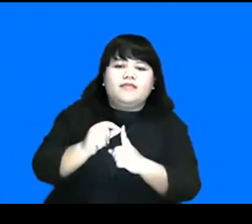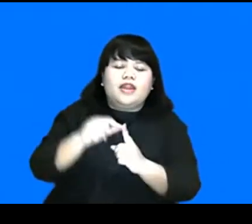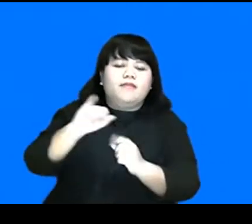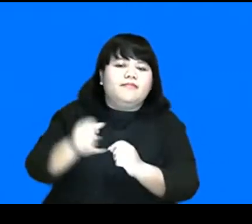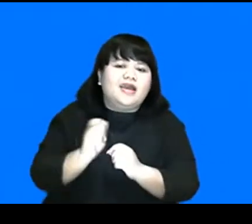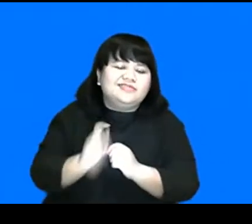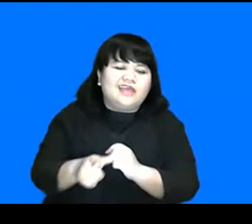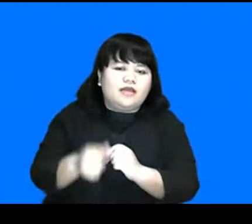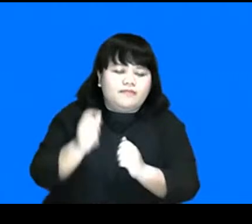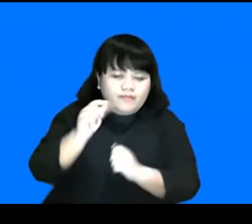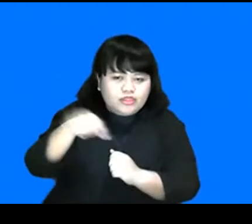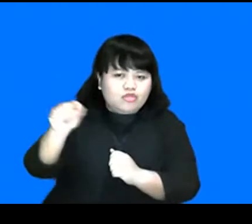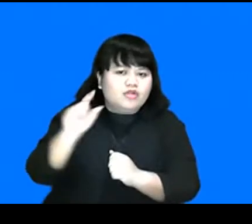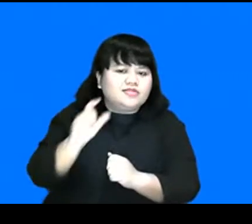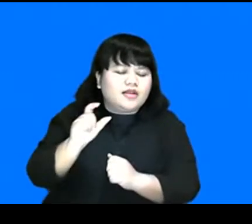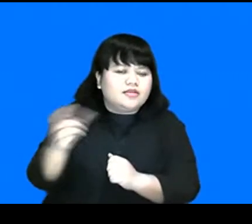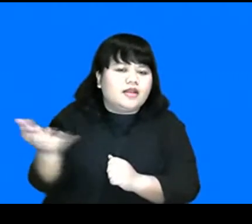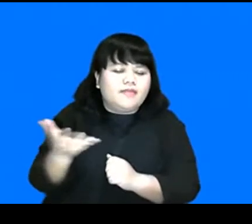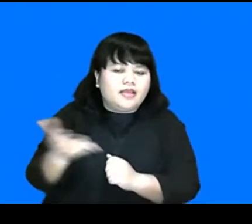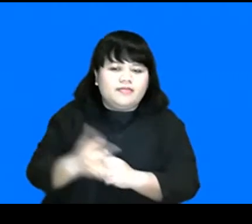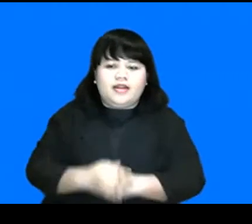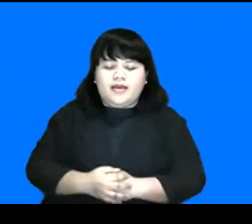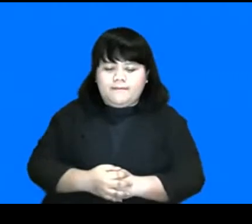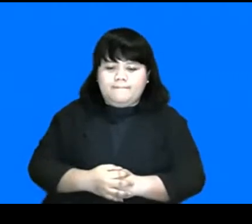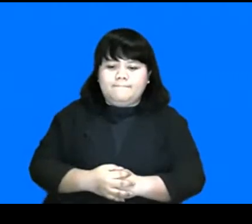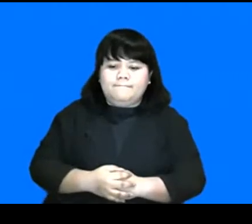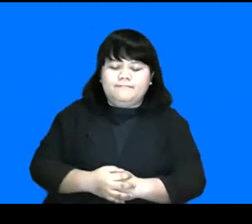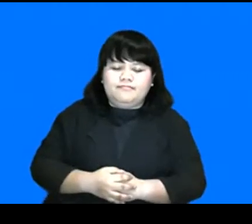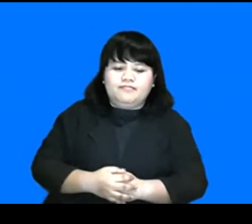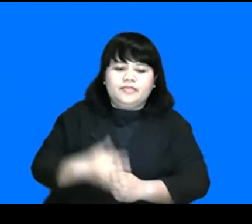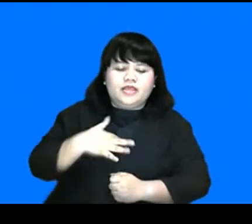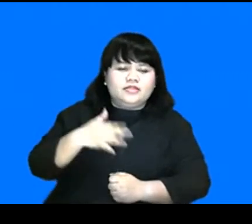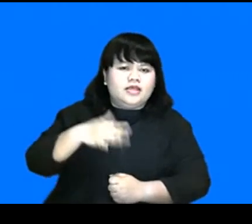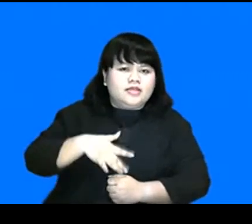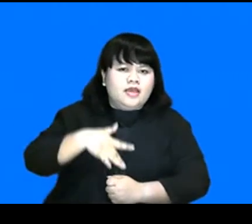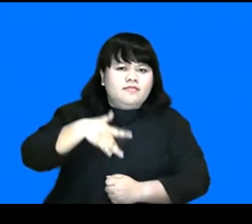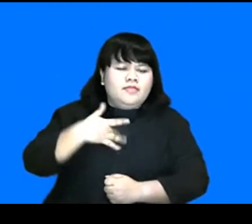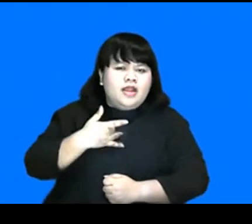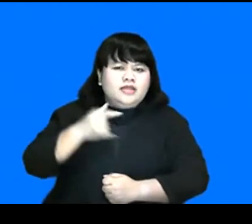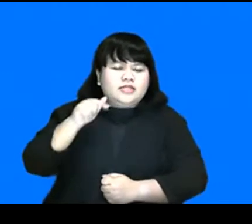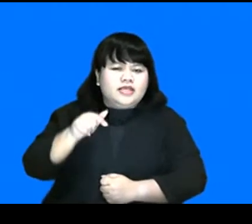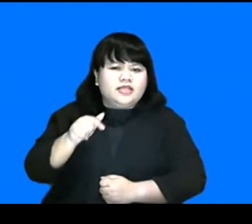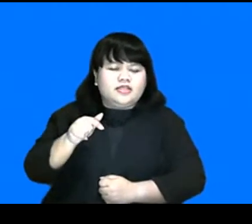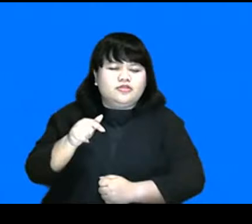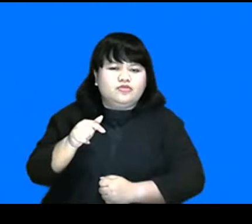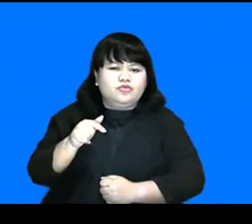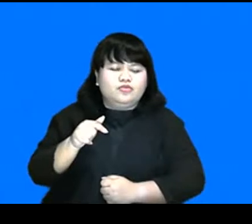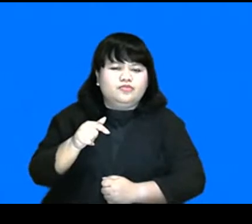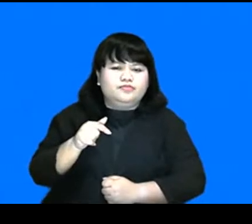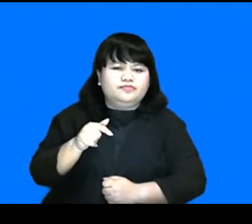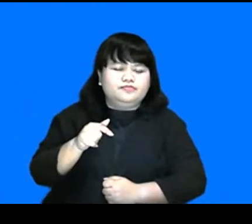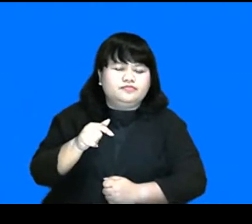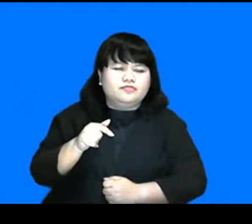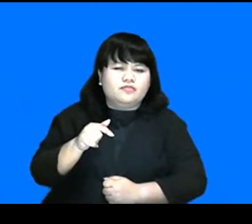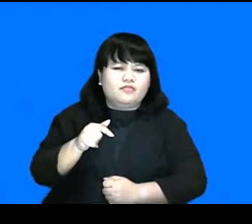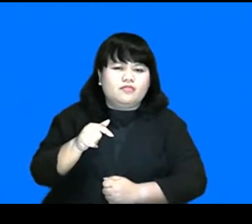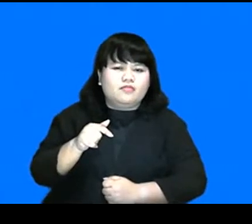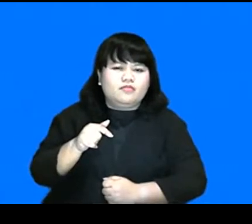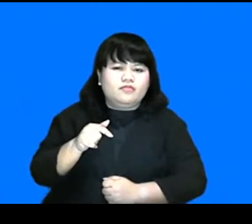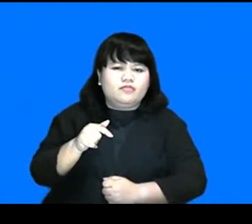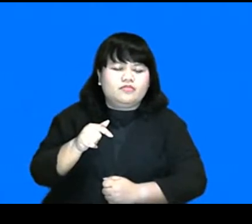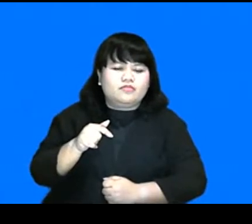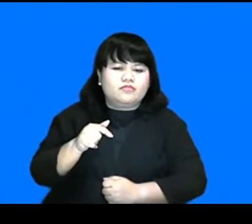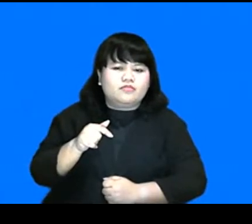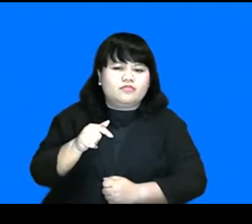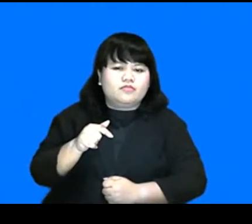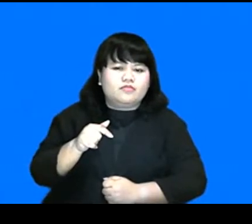I think, I ended that it's an international gender just and progressive feminist